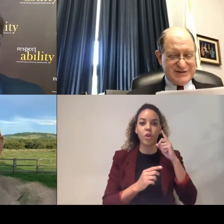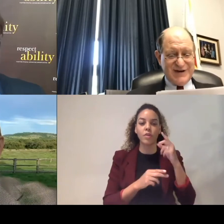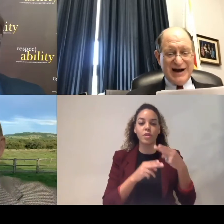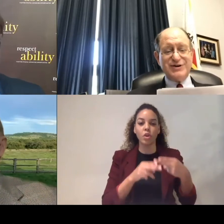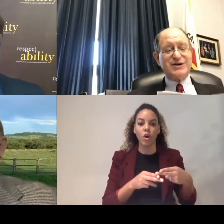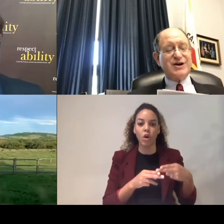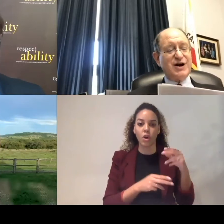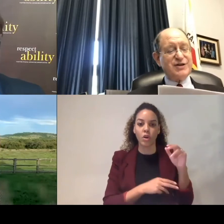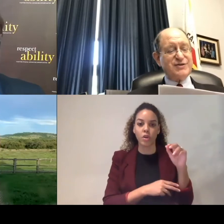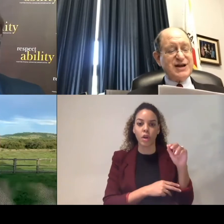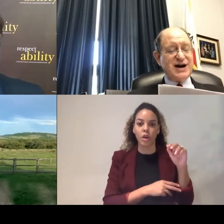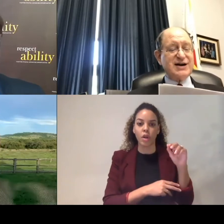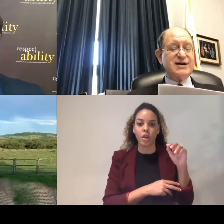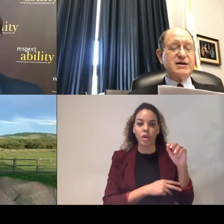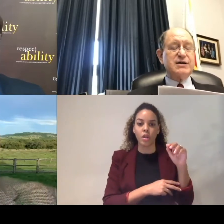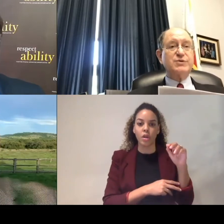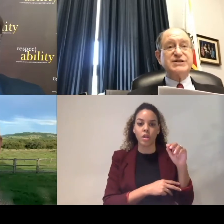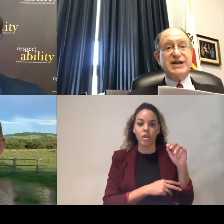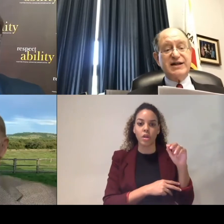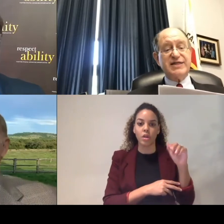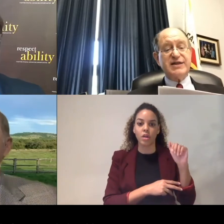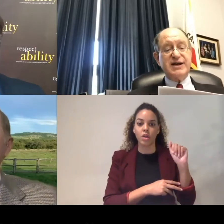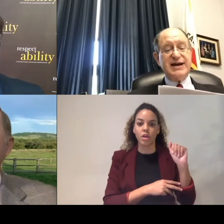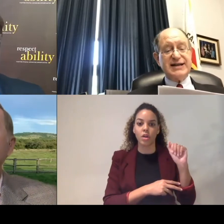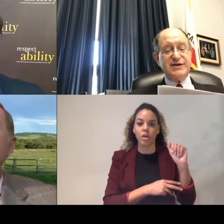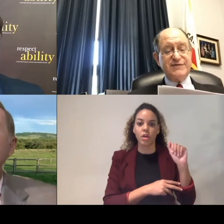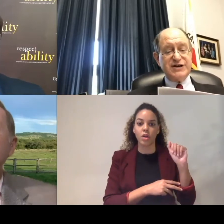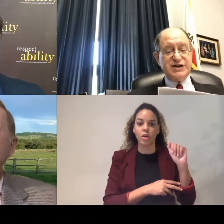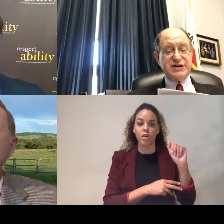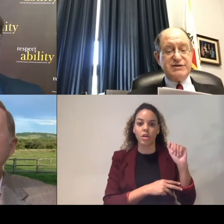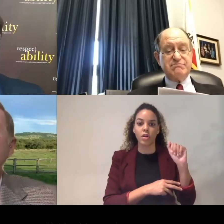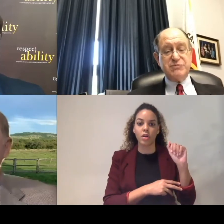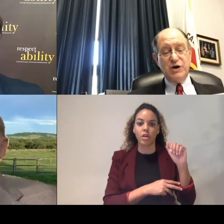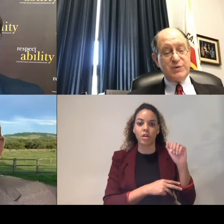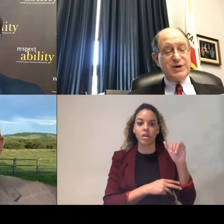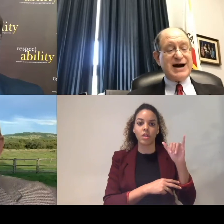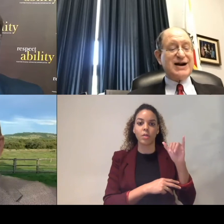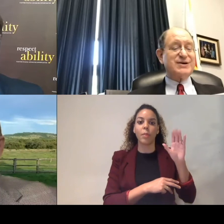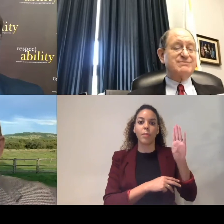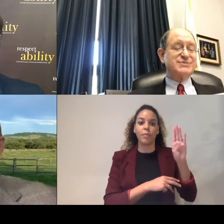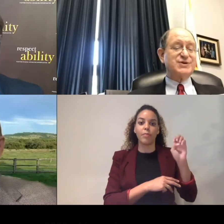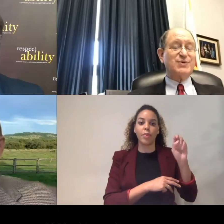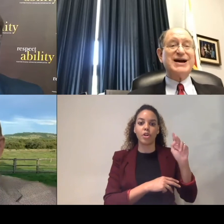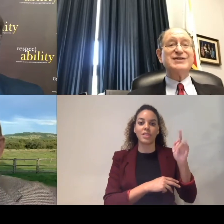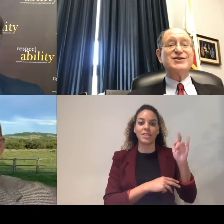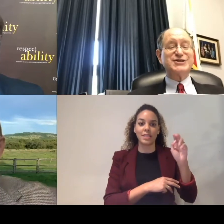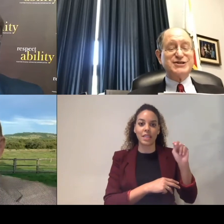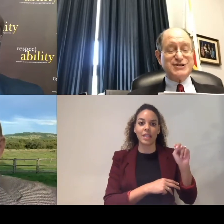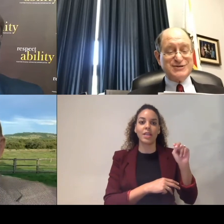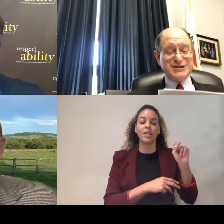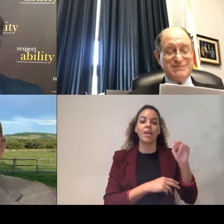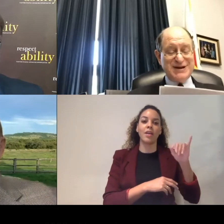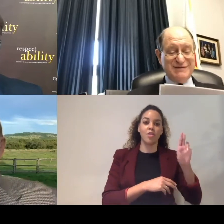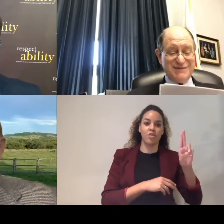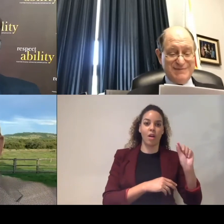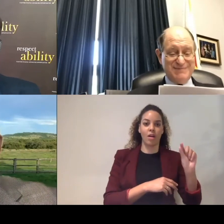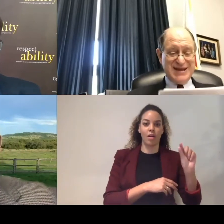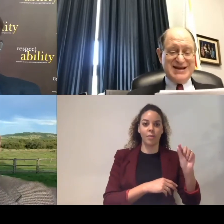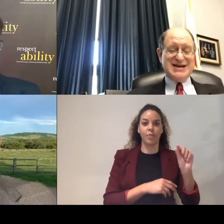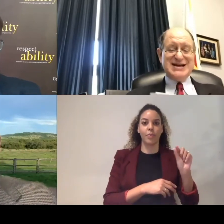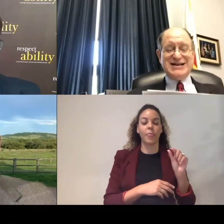Its founder, Arthur Young, was deaf and had low vision. No one would hire him, so he went out and launched his own CPA